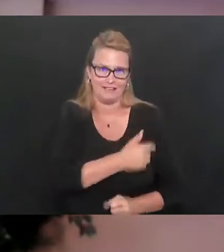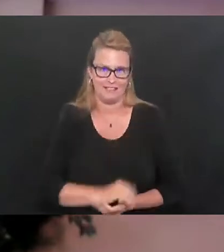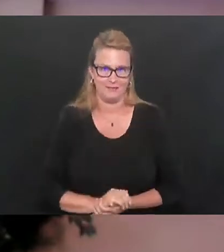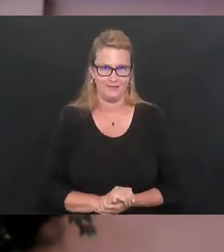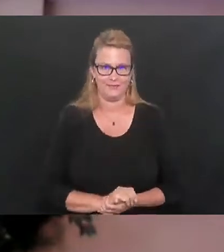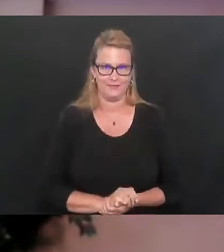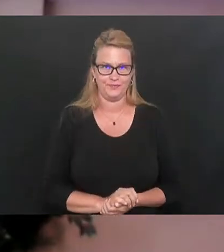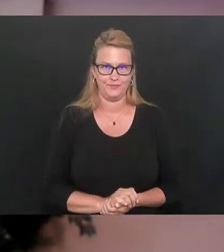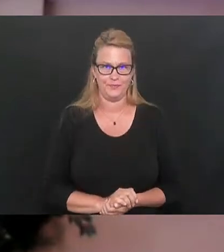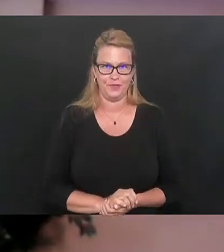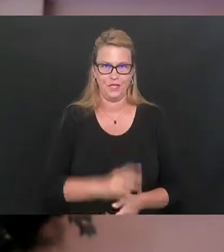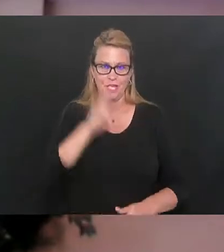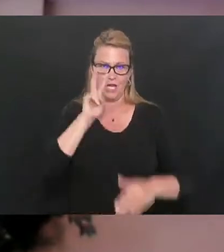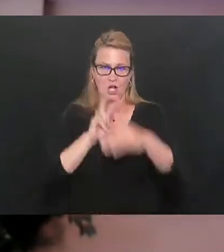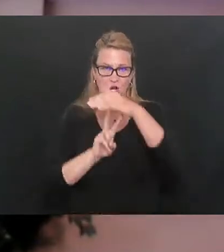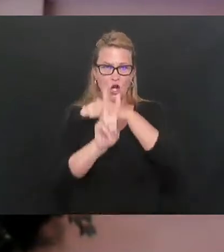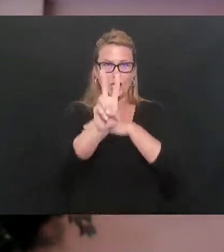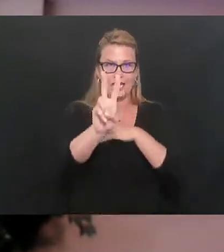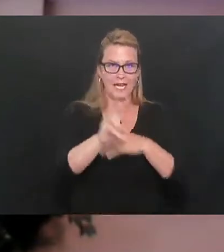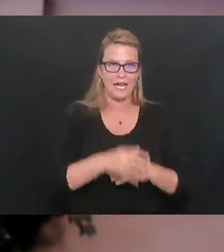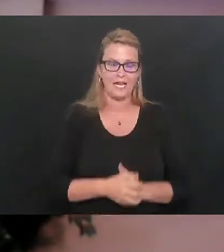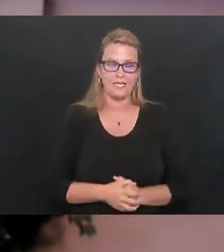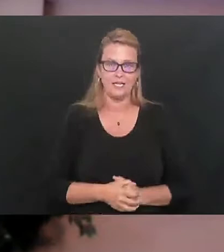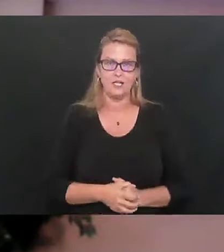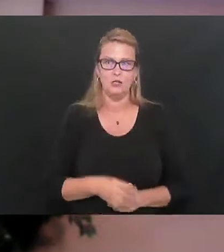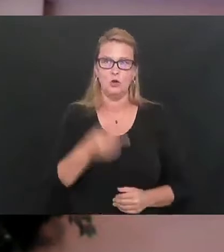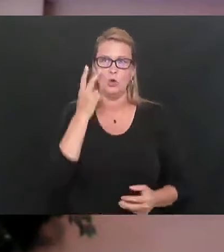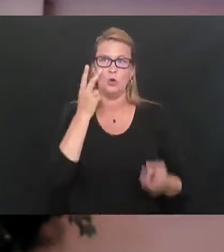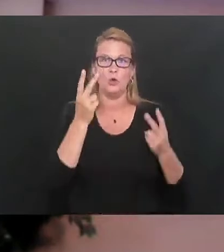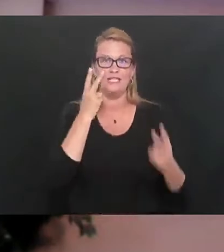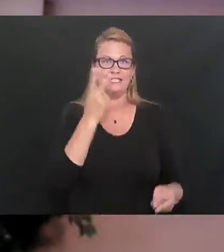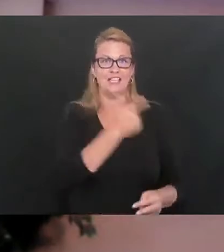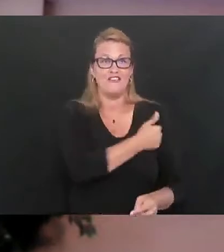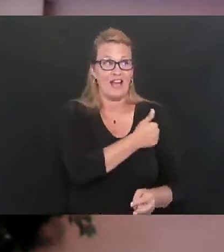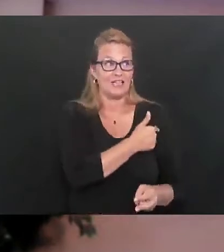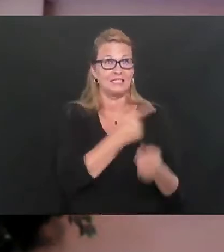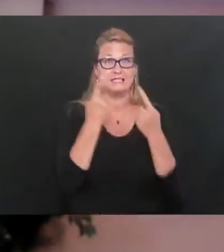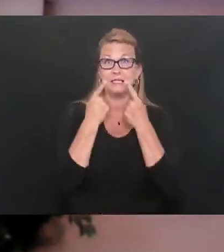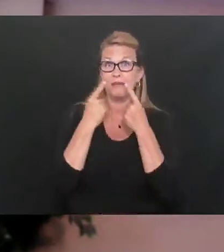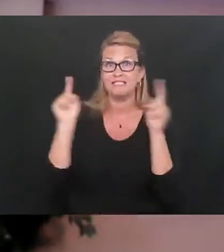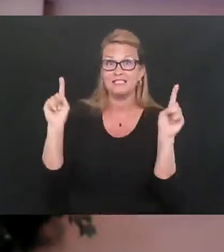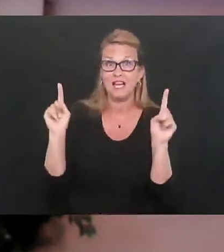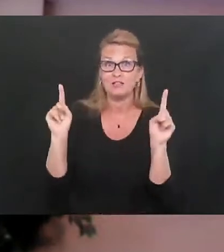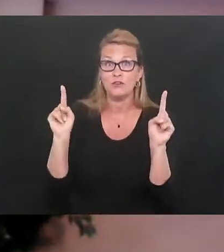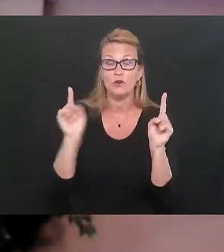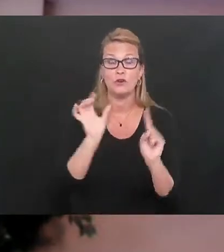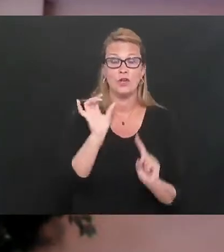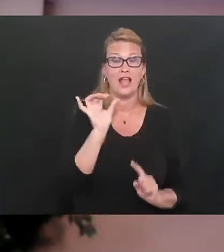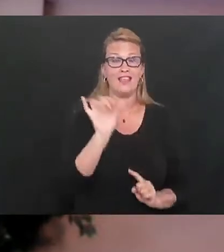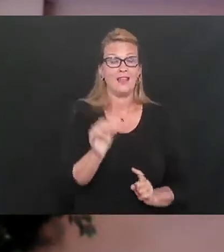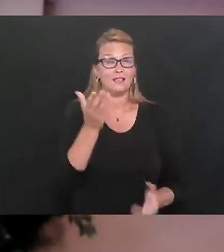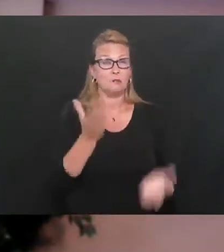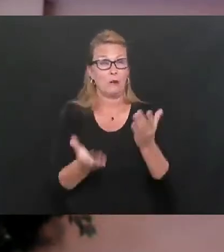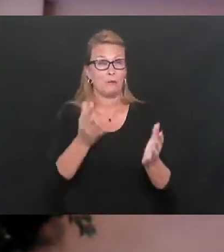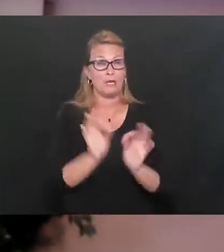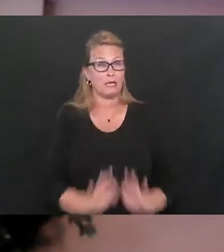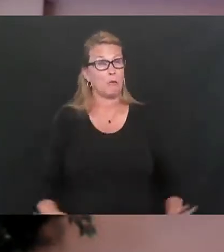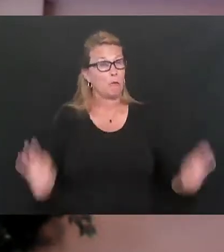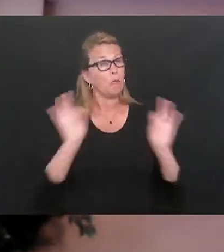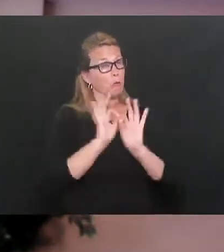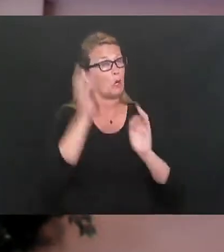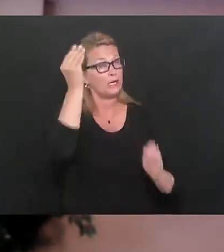at the ability of vaccines to work, this is probably the most important